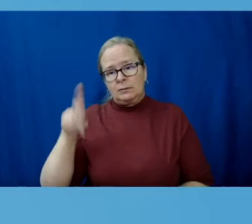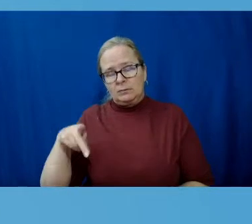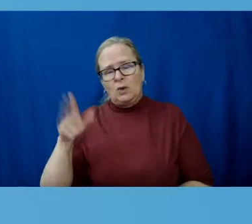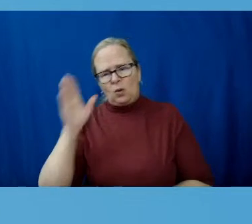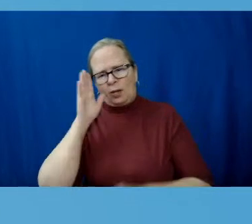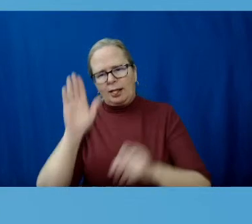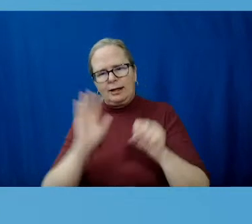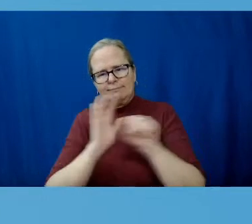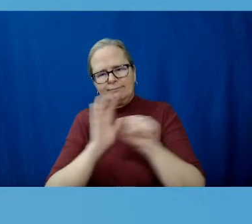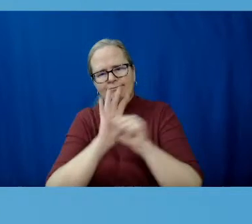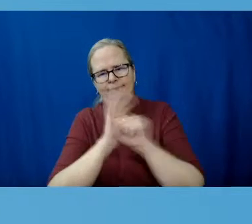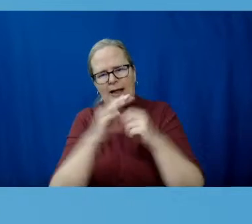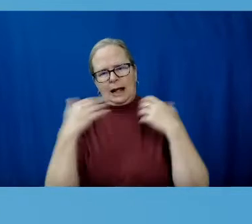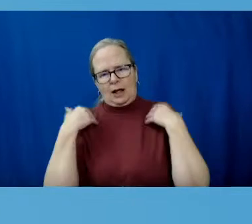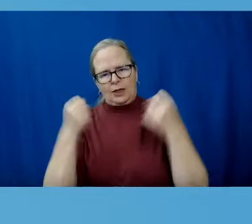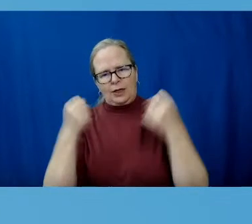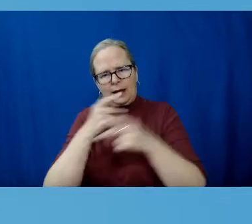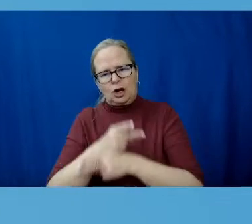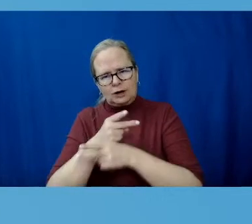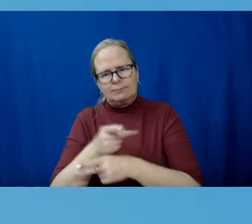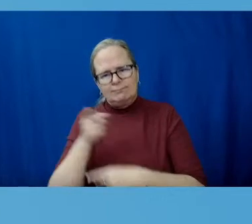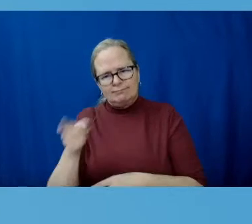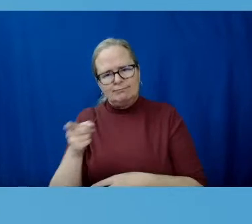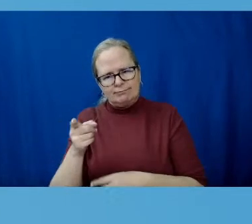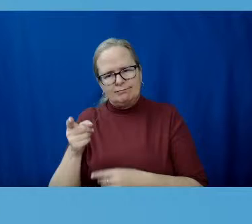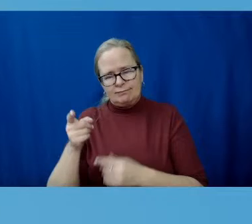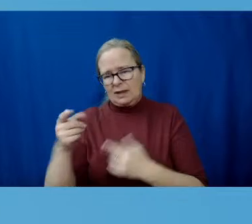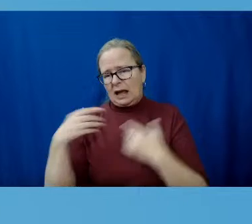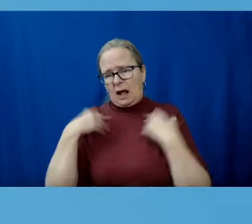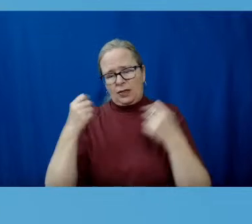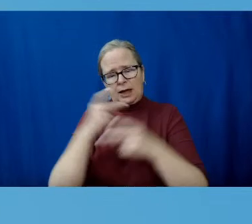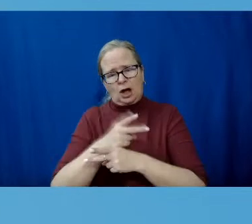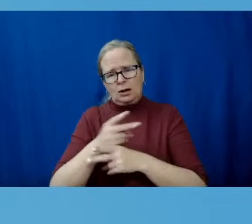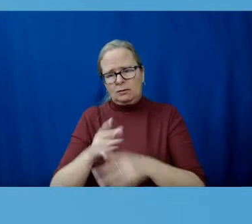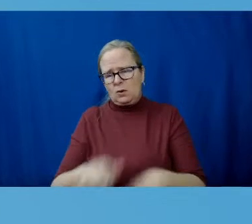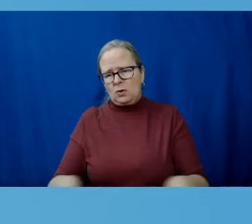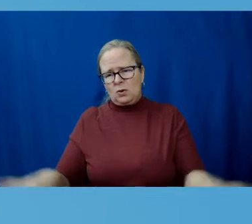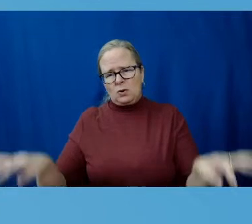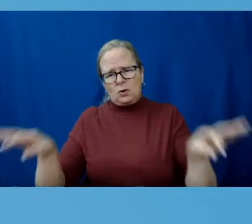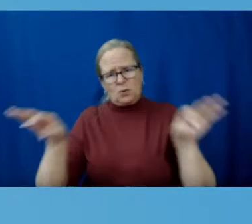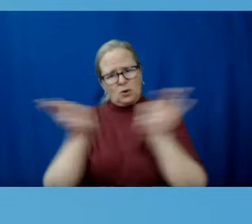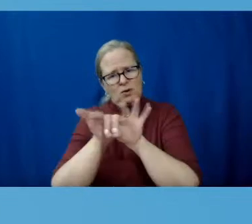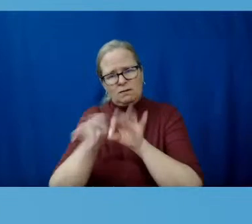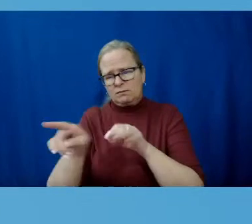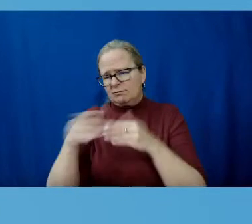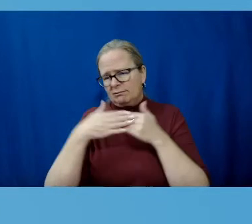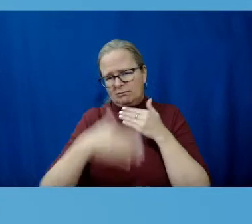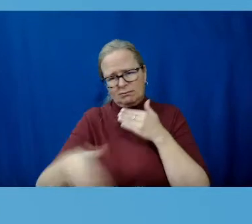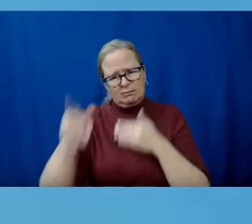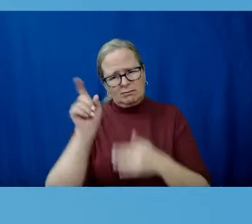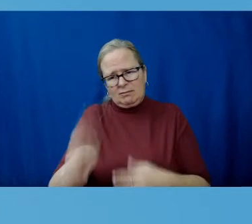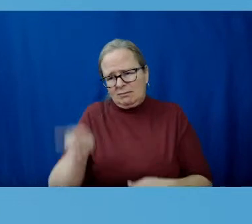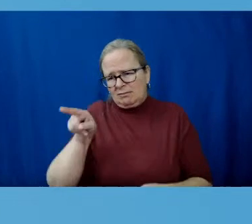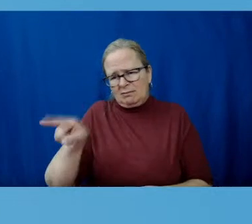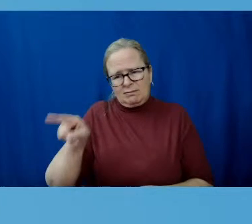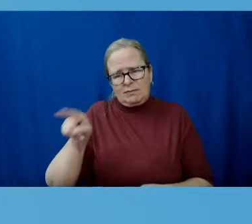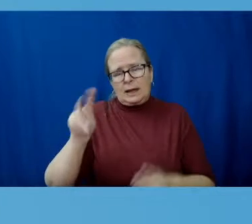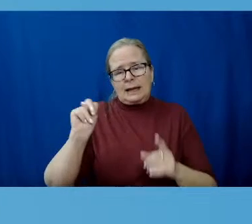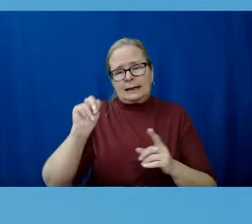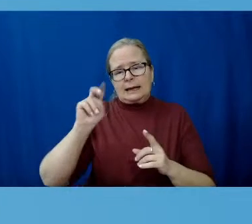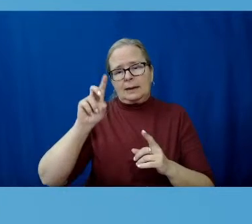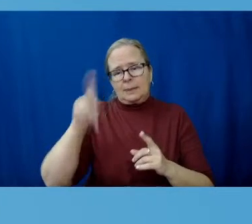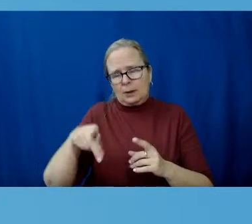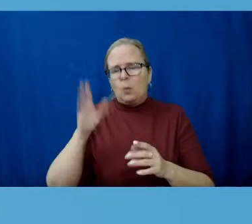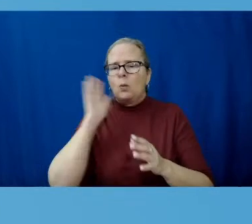So, you know, at the time, we'll see what actually happens. If this pandemic continues, then Kenny is in real trouble. But if